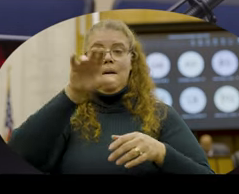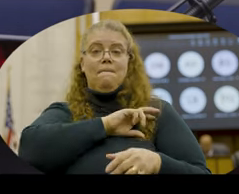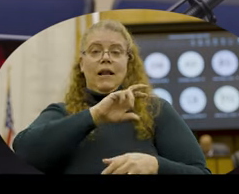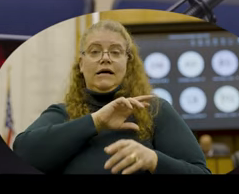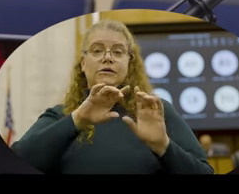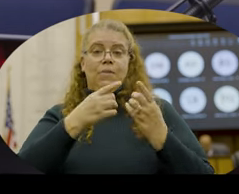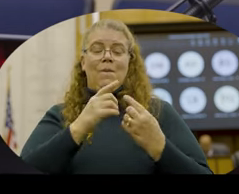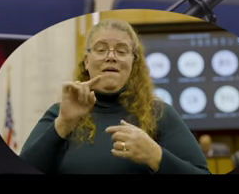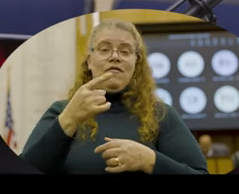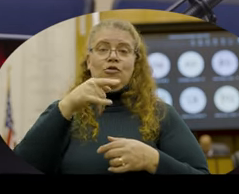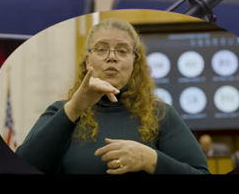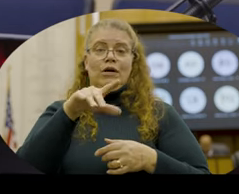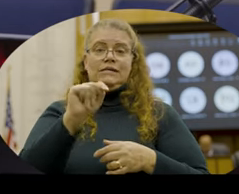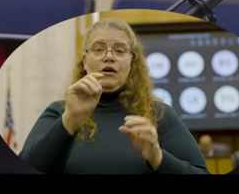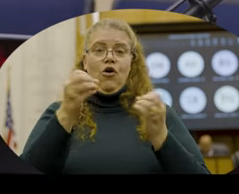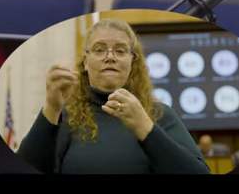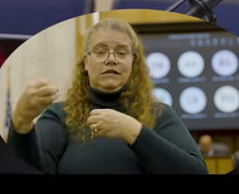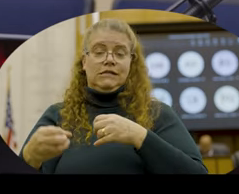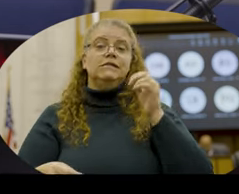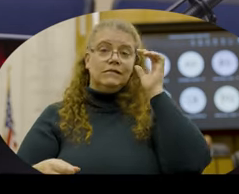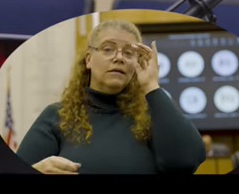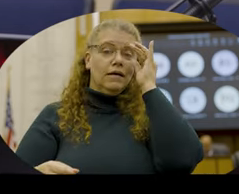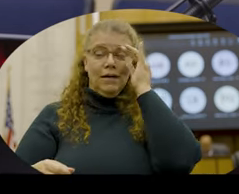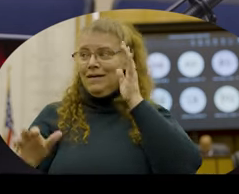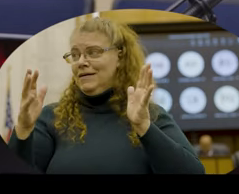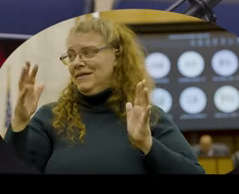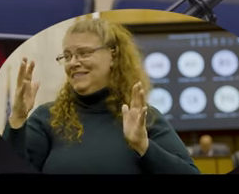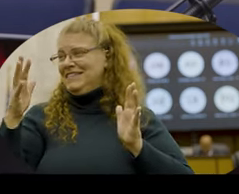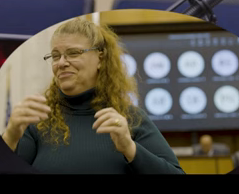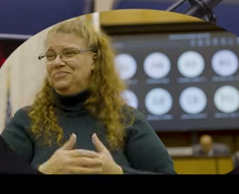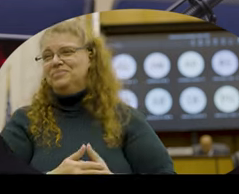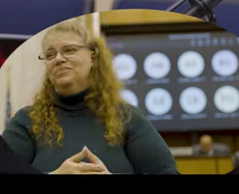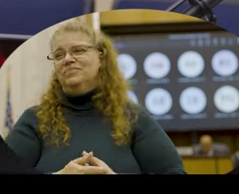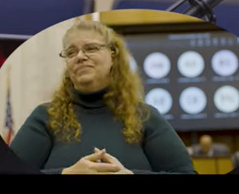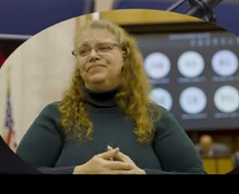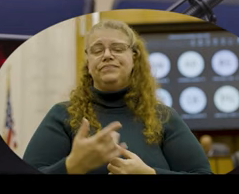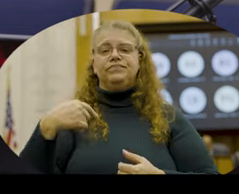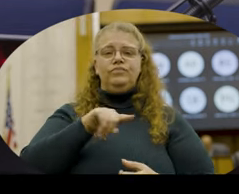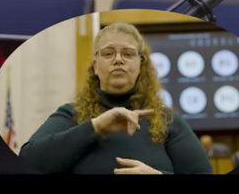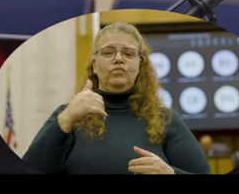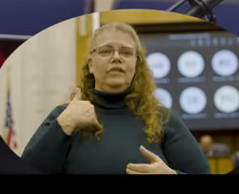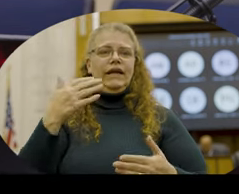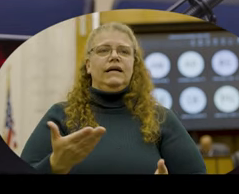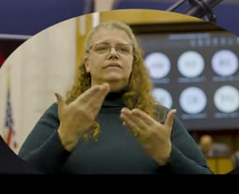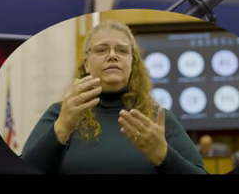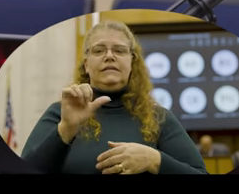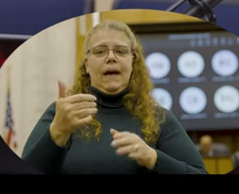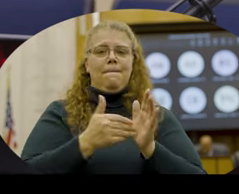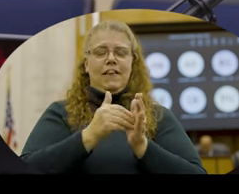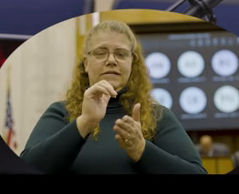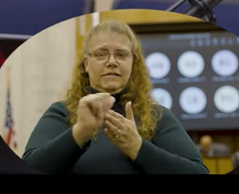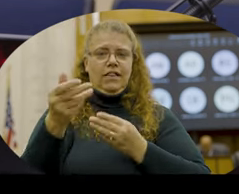And during the pandemic, our parks became a sanctuary for many of them. And as you may recall, in late 2020, I